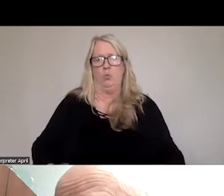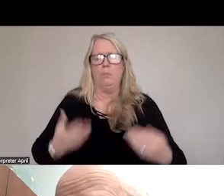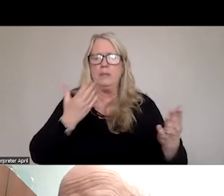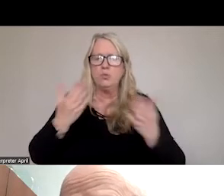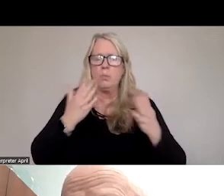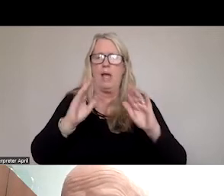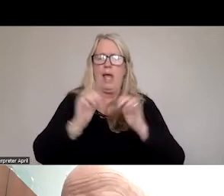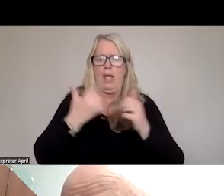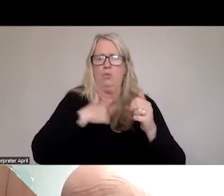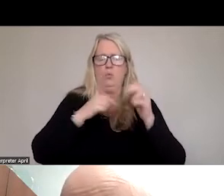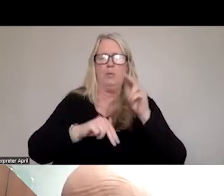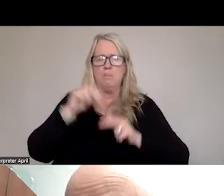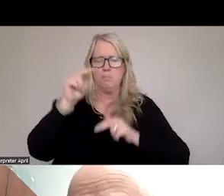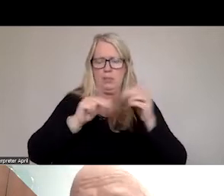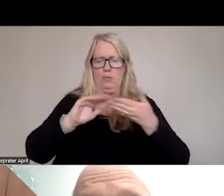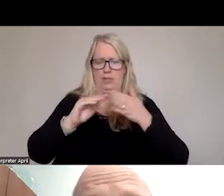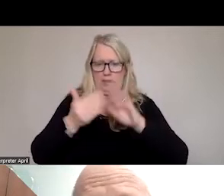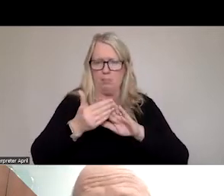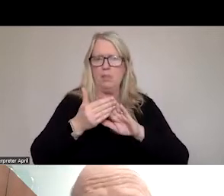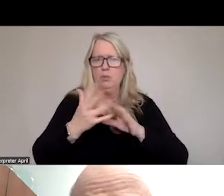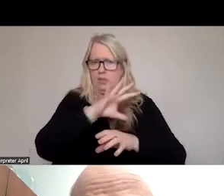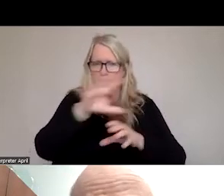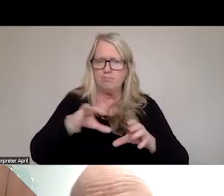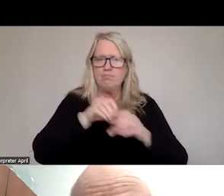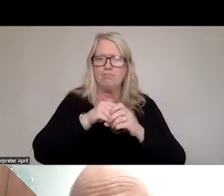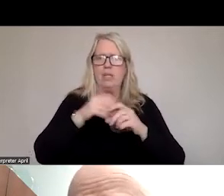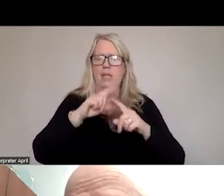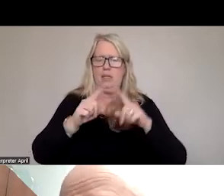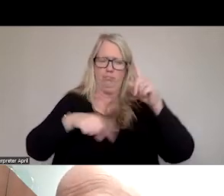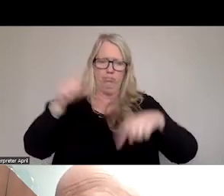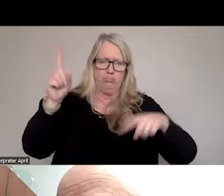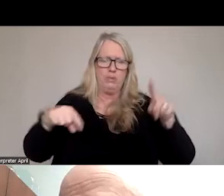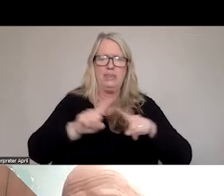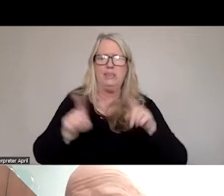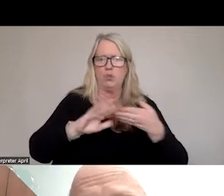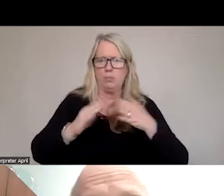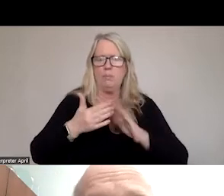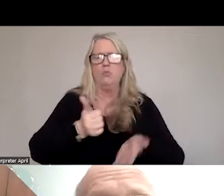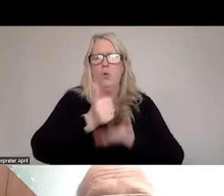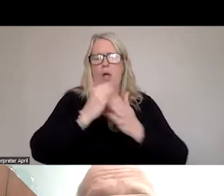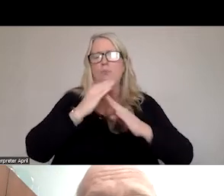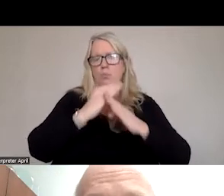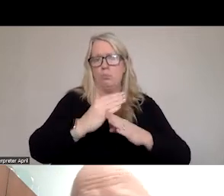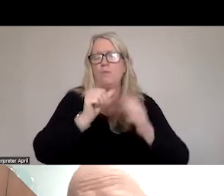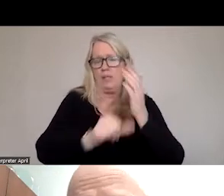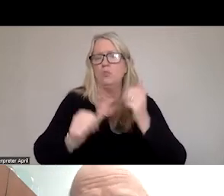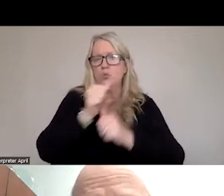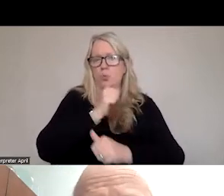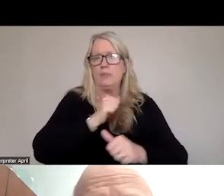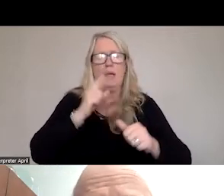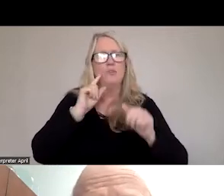we build the community infrastructure in all kinds of communities to help prevent suicide. So a